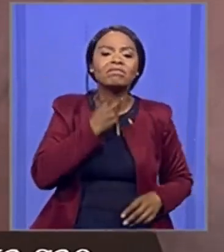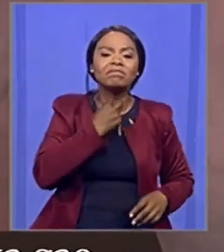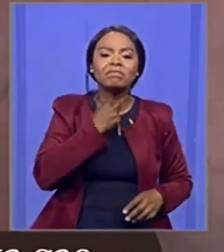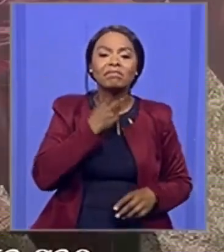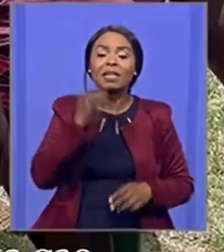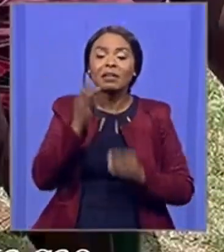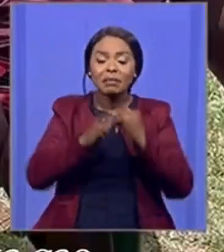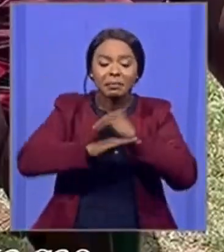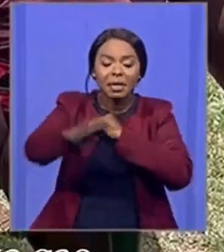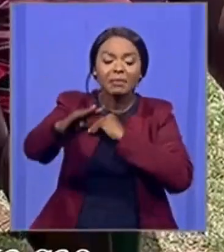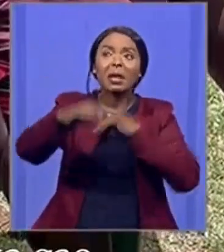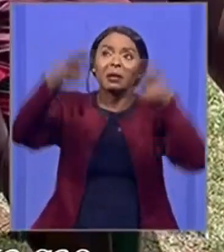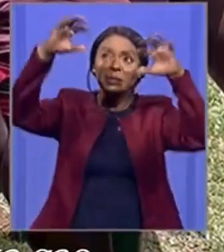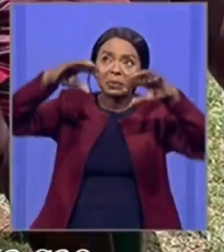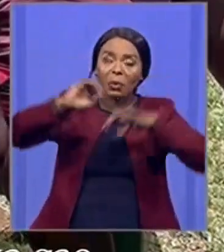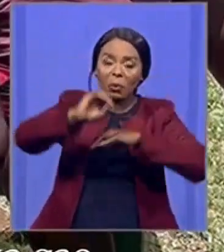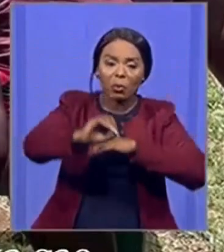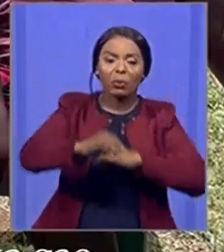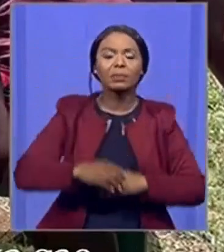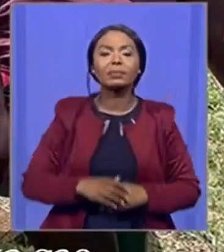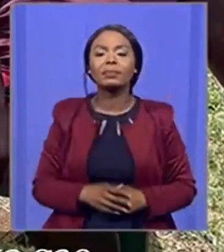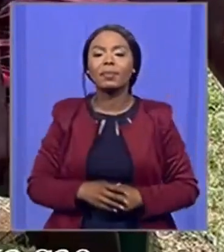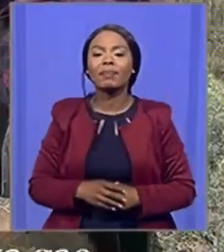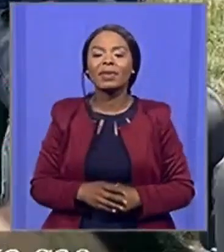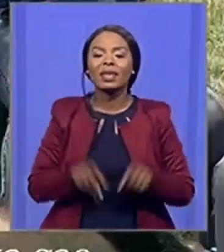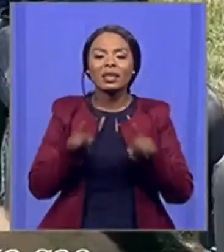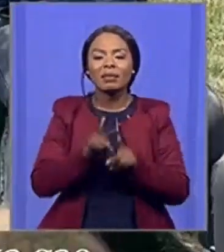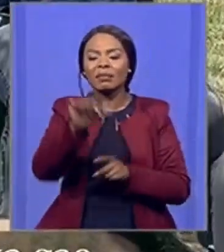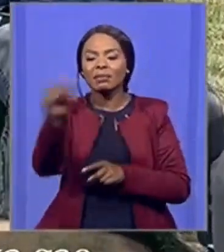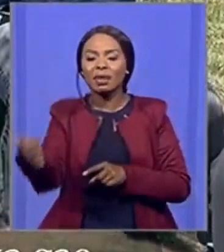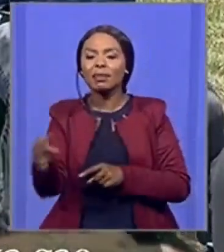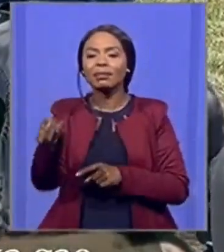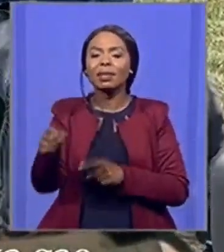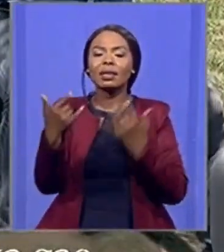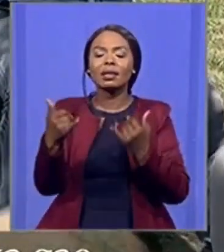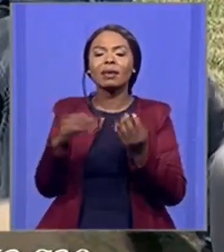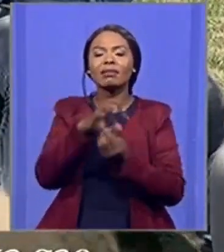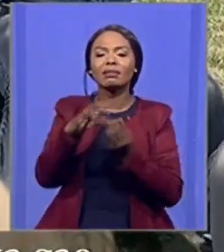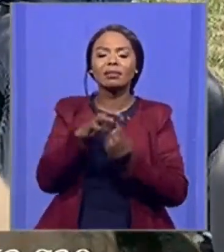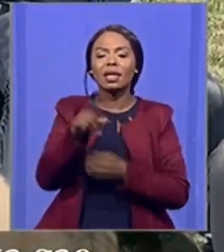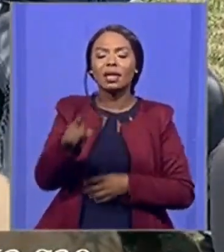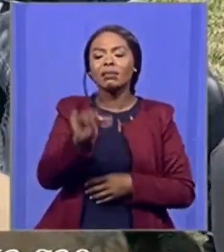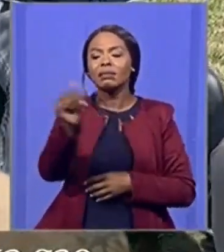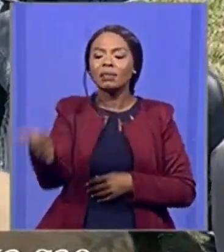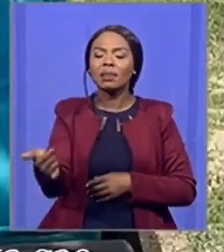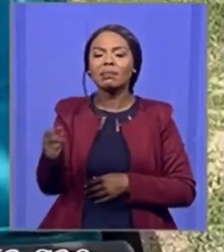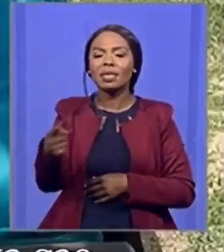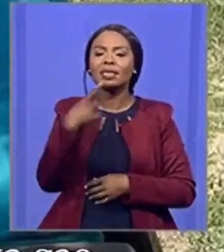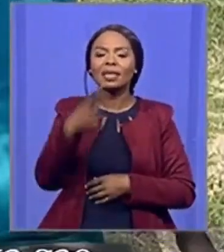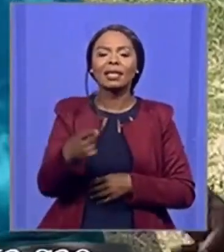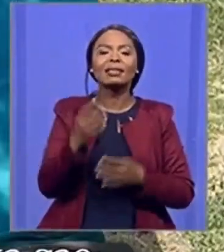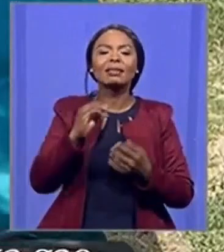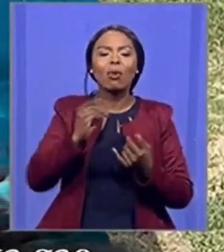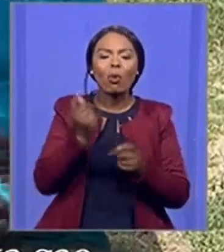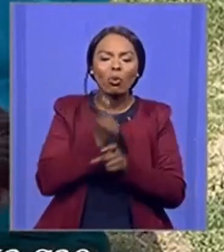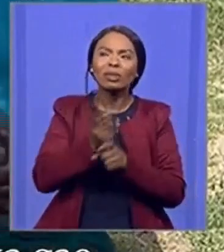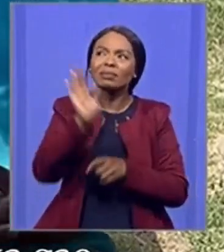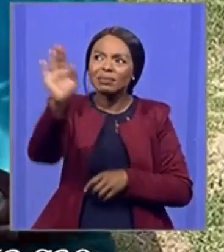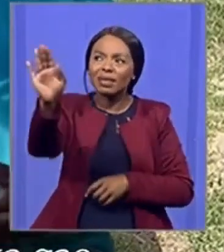anela. Yo mongwe wa badudi bao seemo se se sa ba letšego di wela o re ke kgale ba leka go boledišana le mmušo ka seemo se ntle le